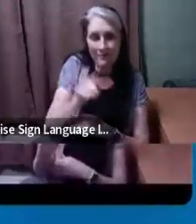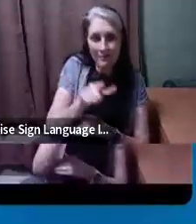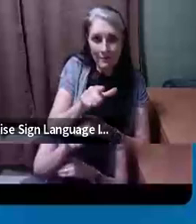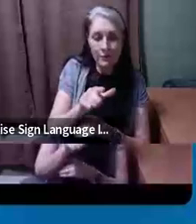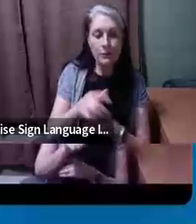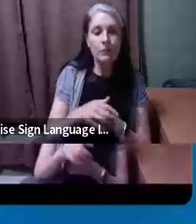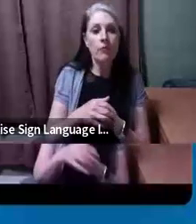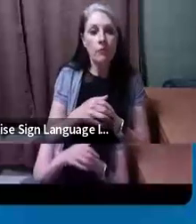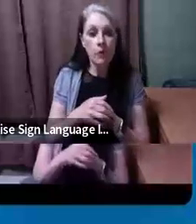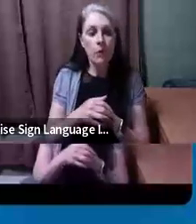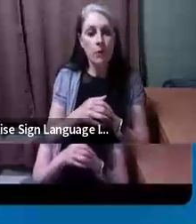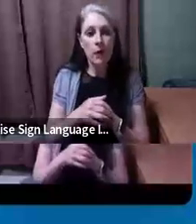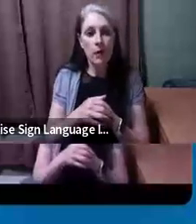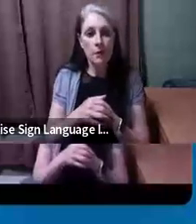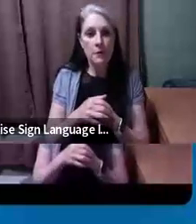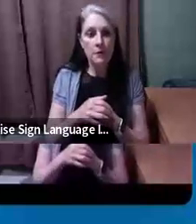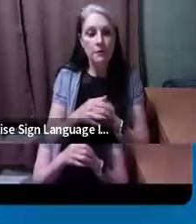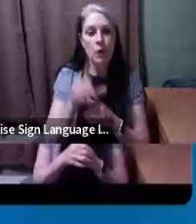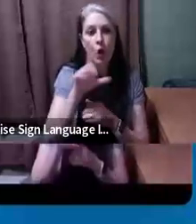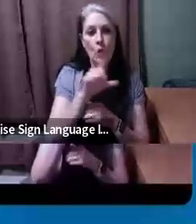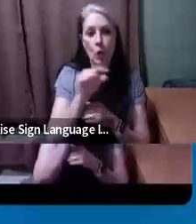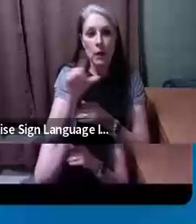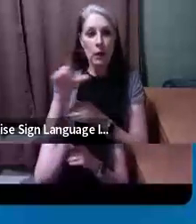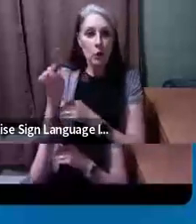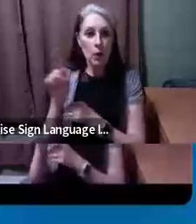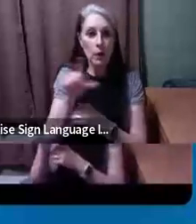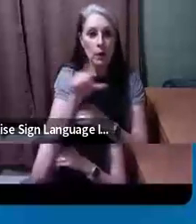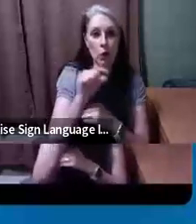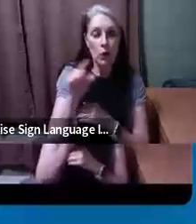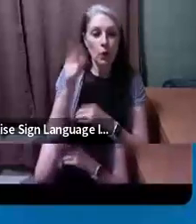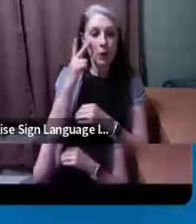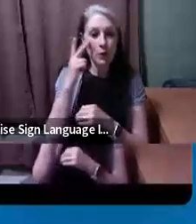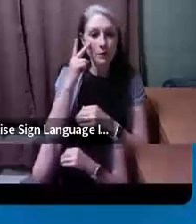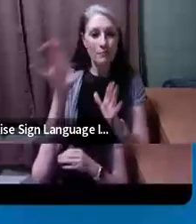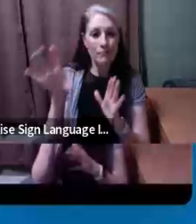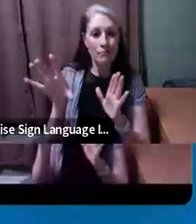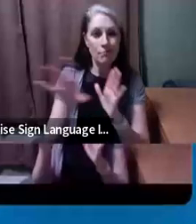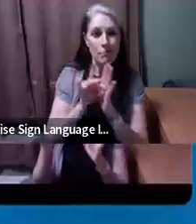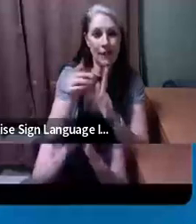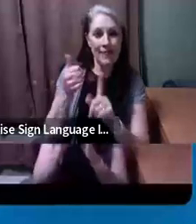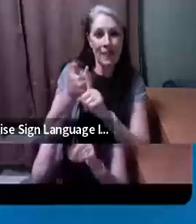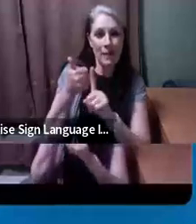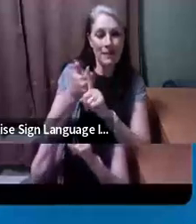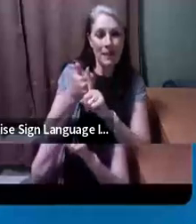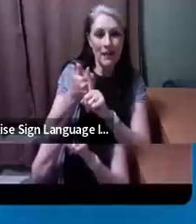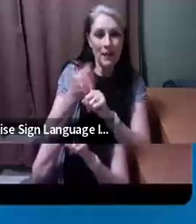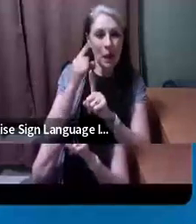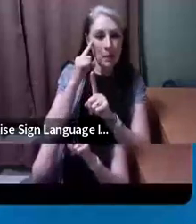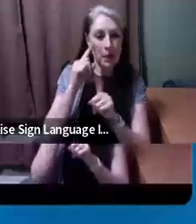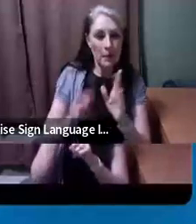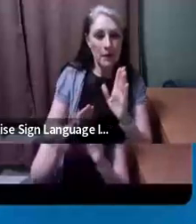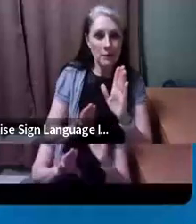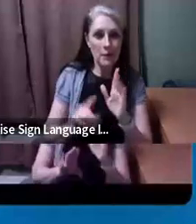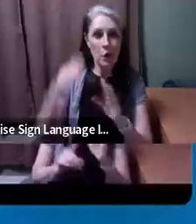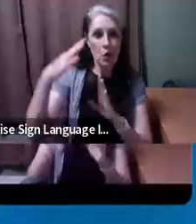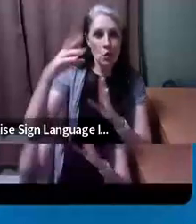turns, taking breaks in between every 20 minutes. So you'll see themselves pinned to the, I believe it's the upper right-hand corner